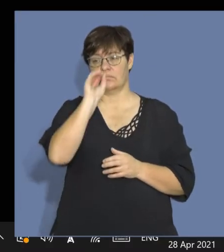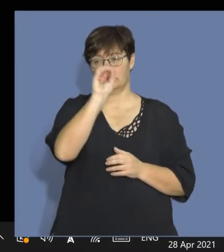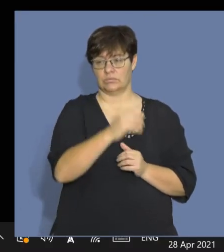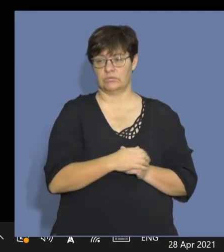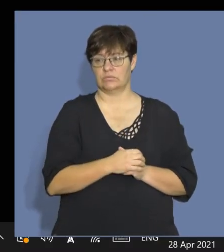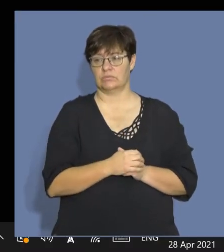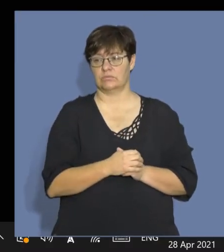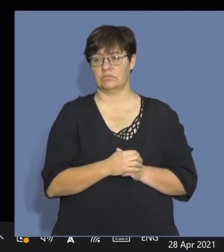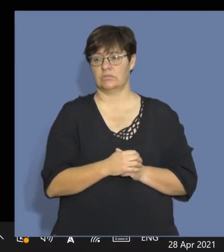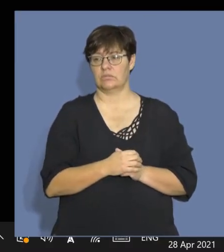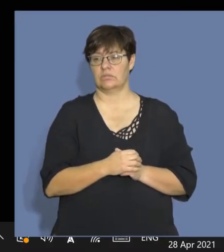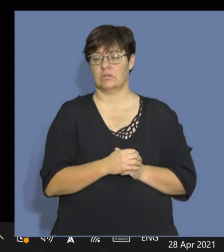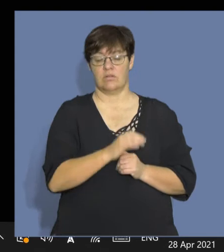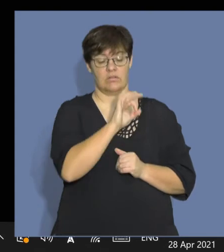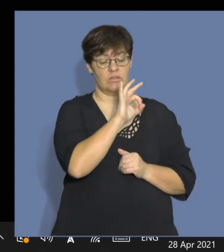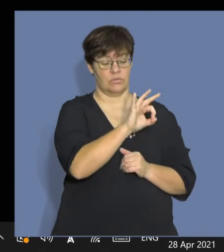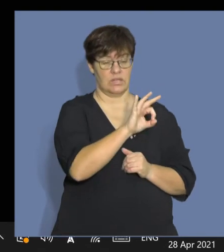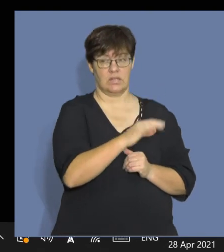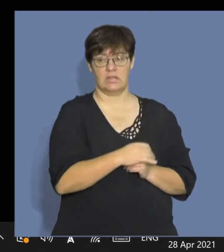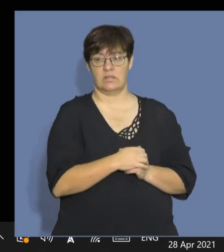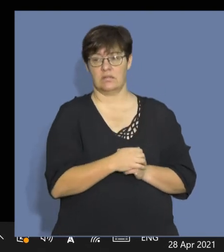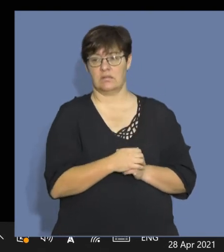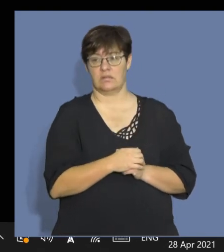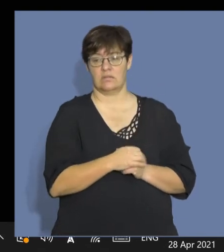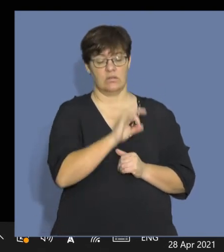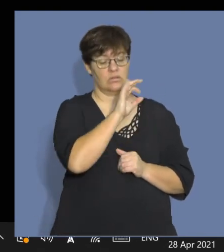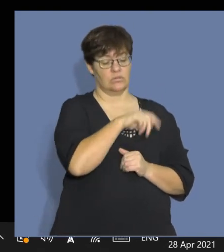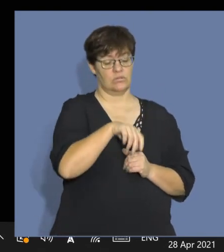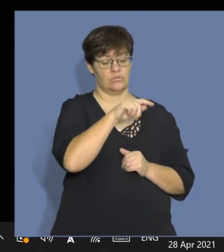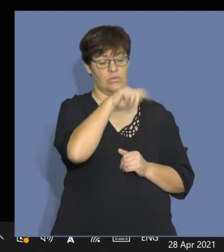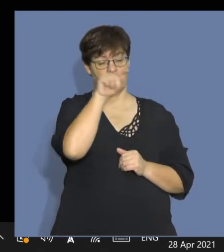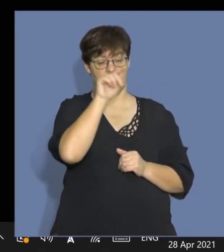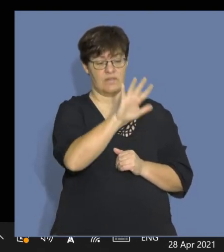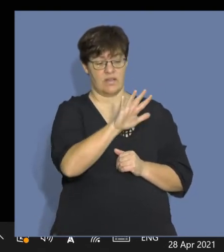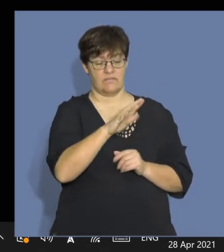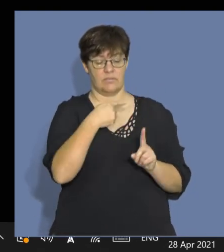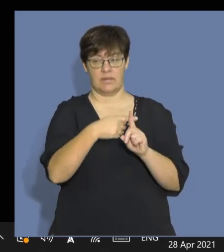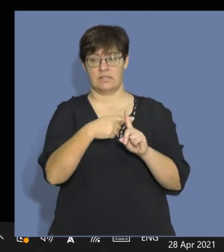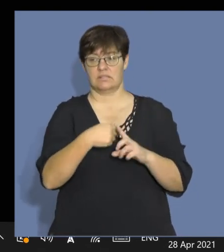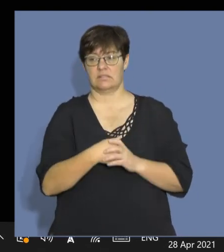it in, and I'm going to calculate it. And so let's go 3 square root 5.